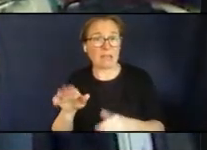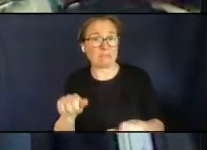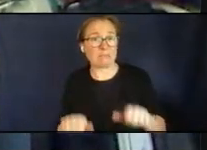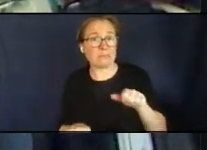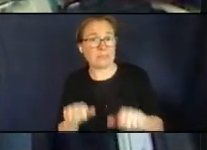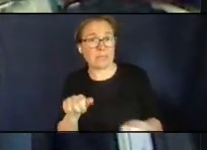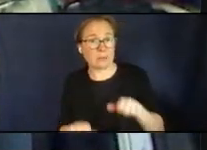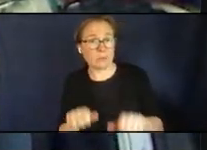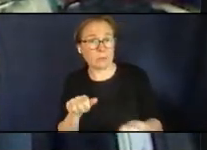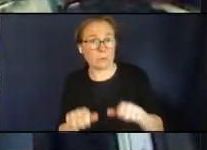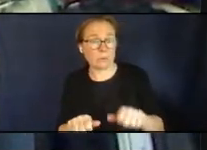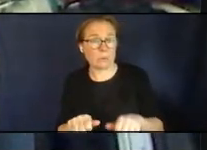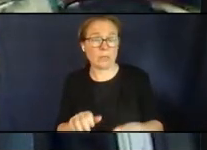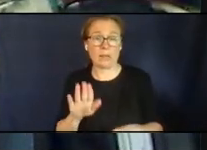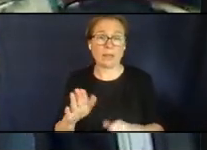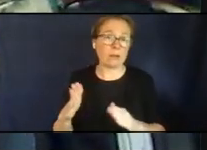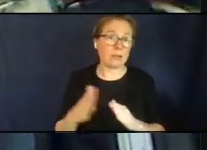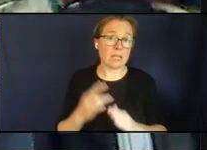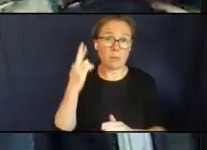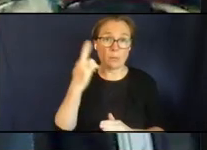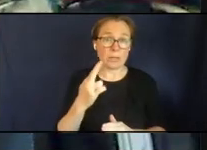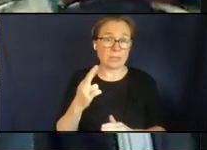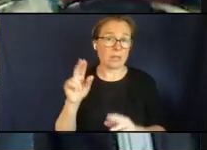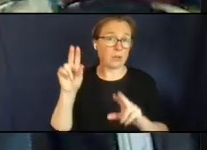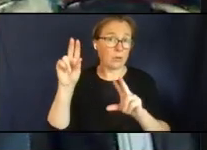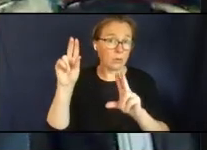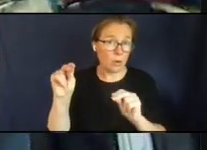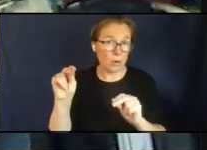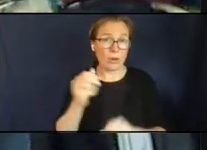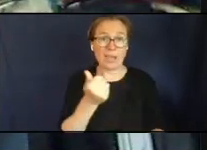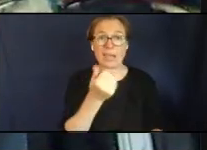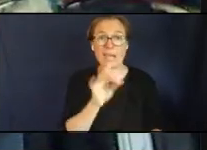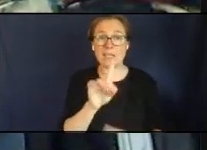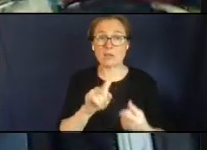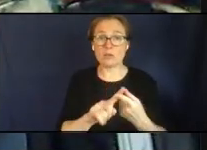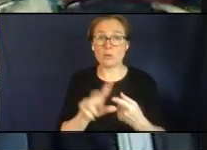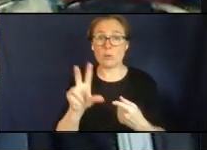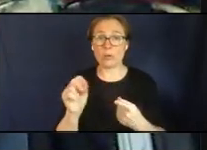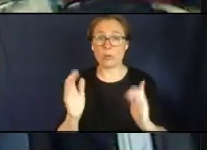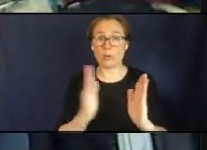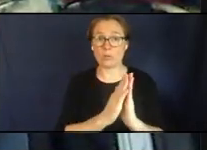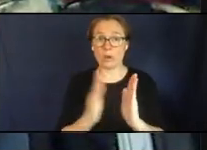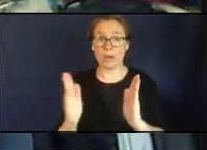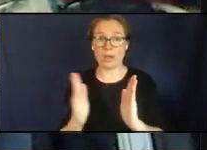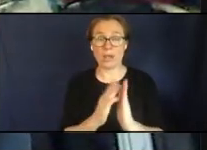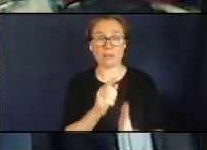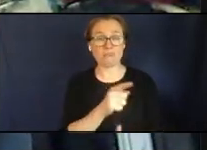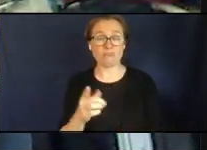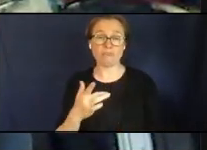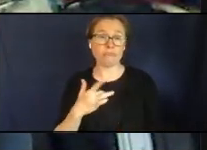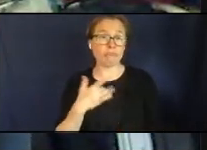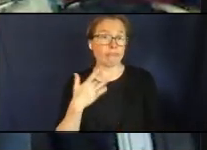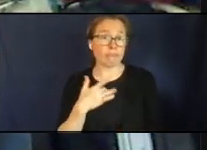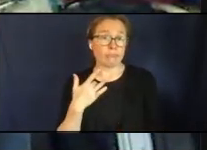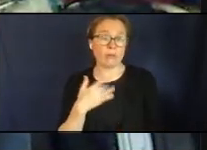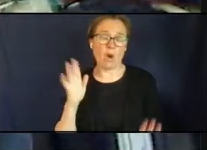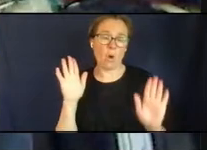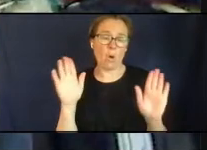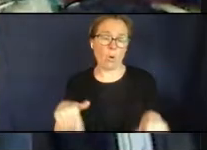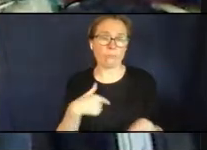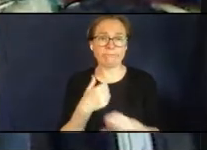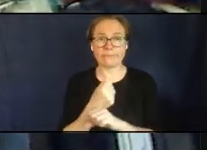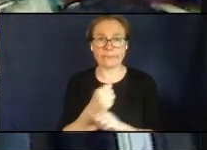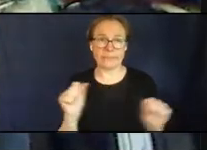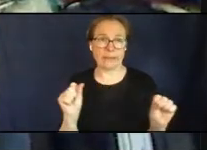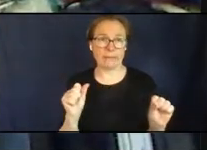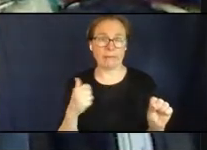not to be vaccinated currently, is particularly in that 18 to 30 range, is people that feel like, you know, it's they're safe. They don't hang around people that